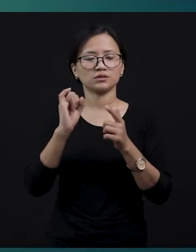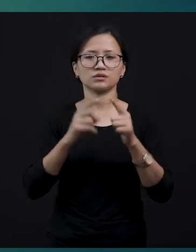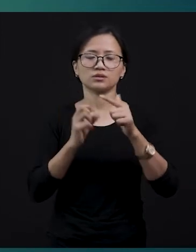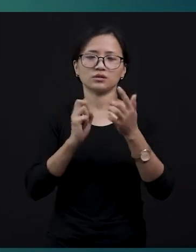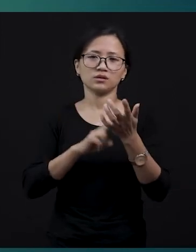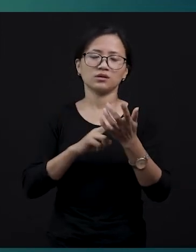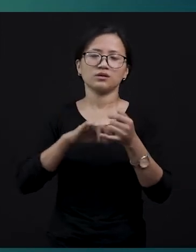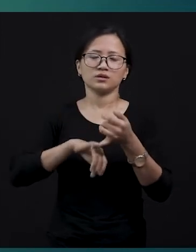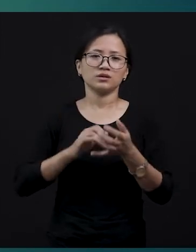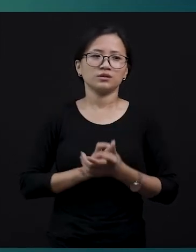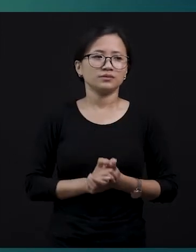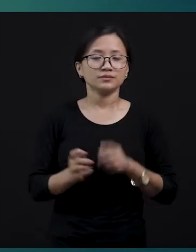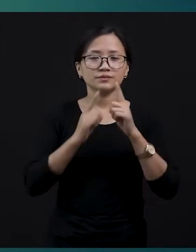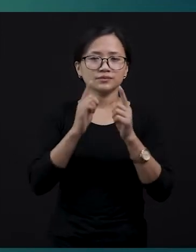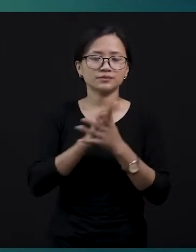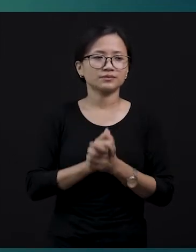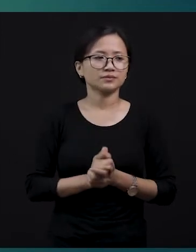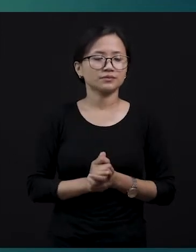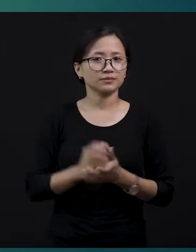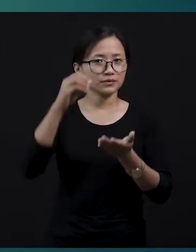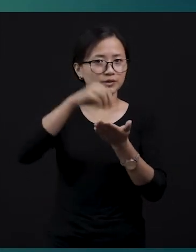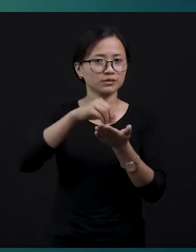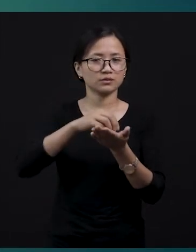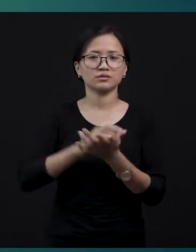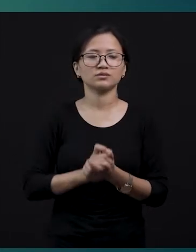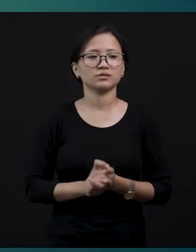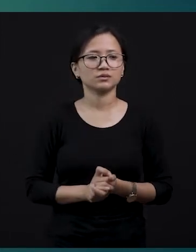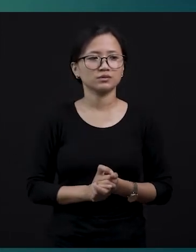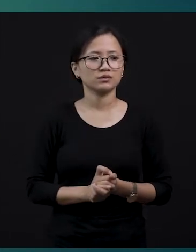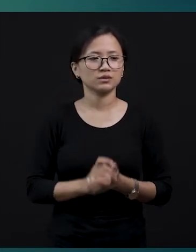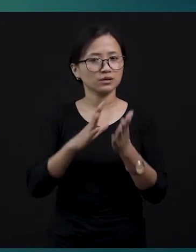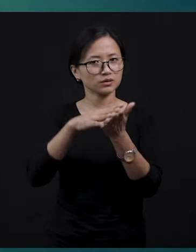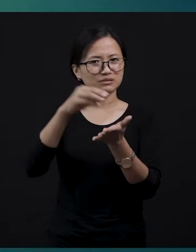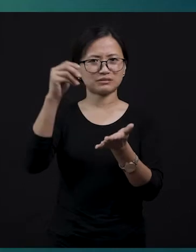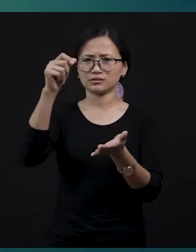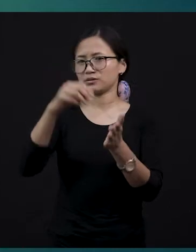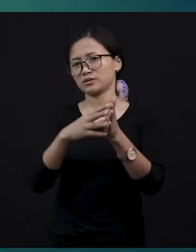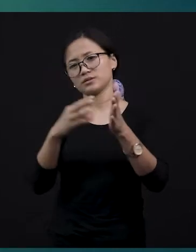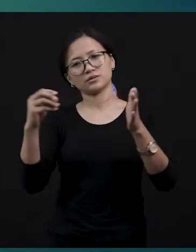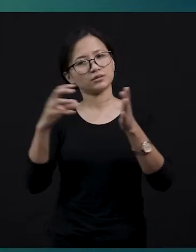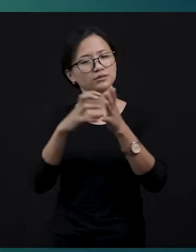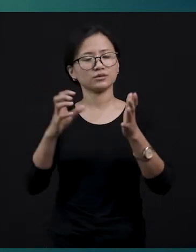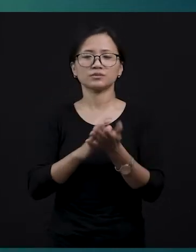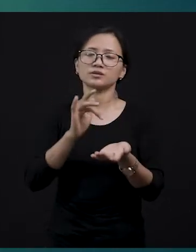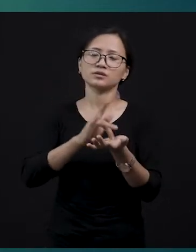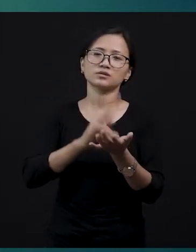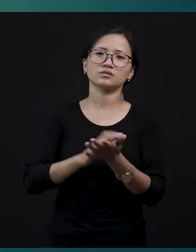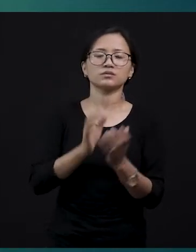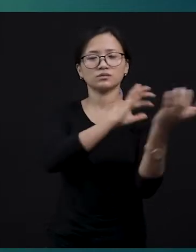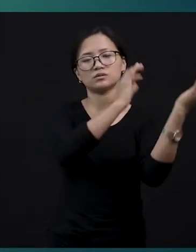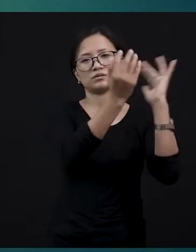Yes, as I talk about deserts, I've just mentioned some. Deserts are the driest places on earth. We all know that. Even before I